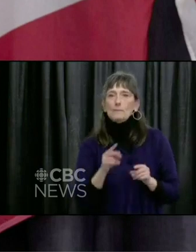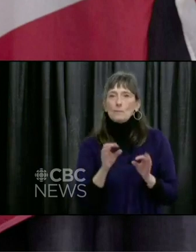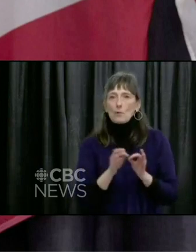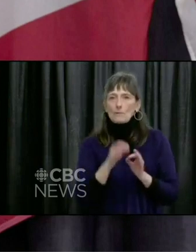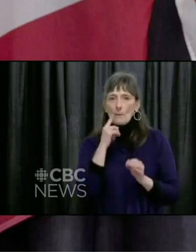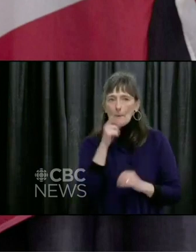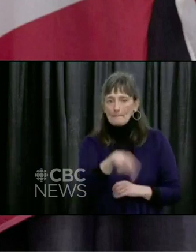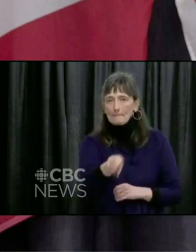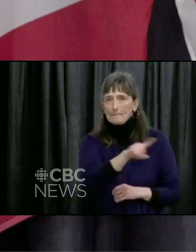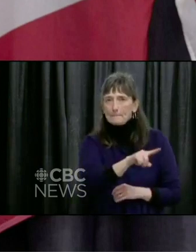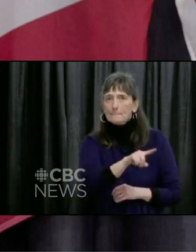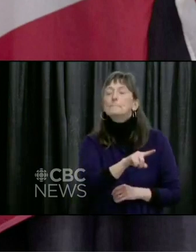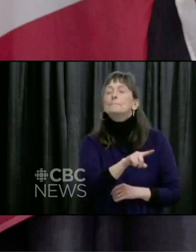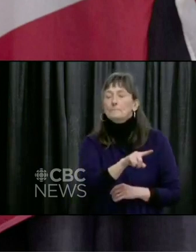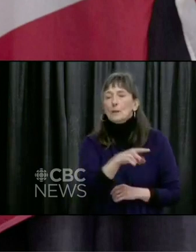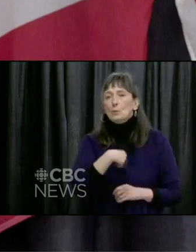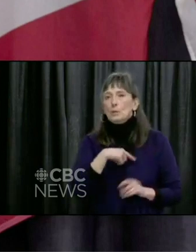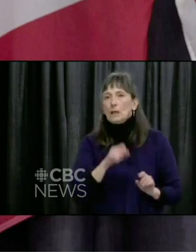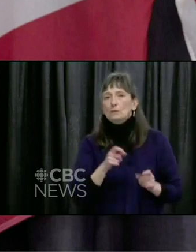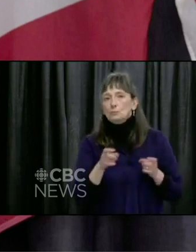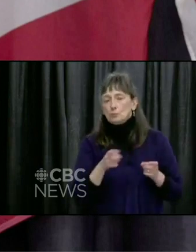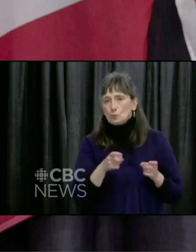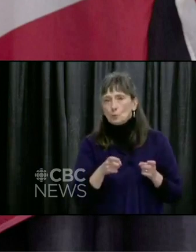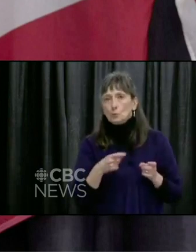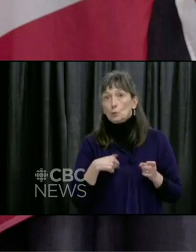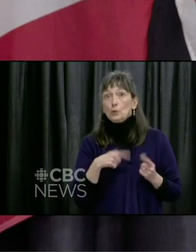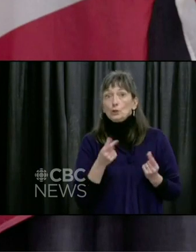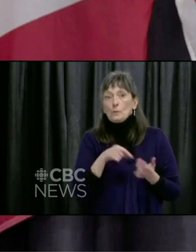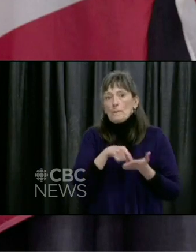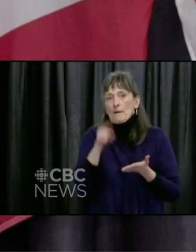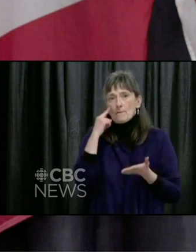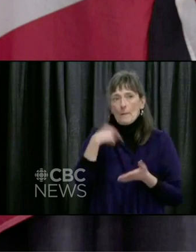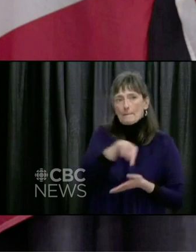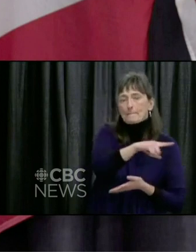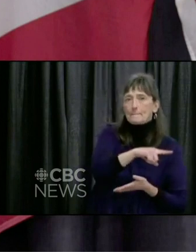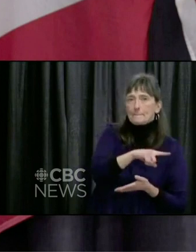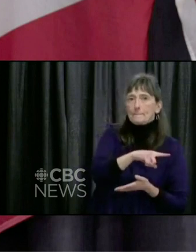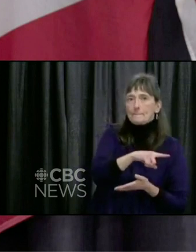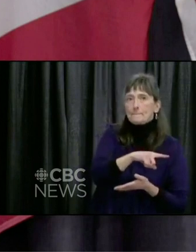range how that's managed. And we have managed that, and we've been prepared to put